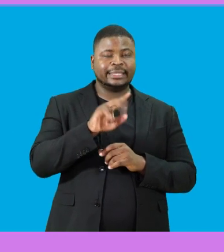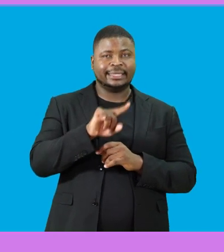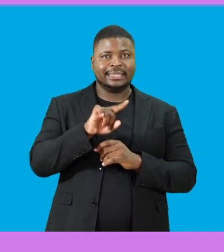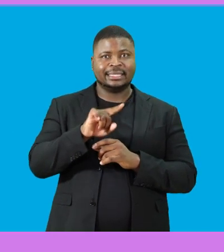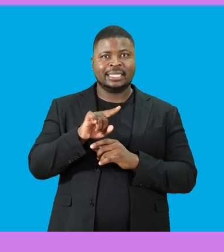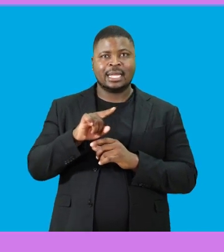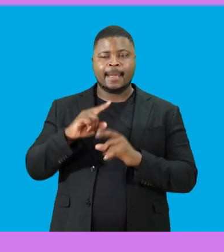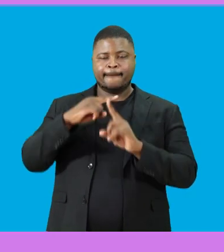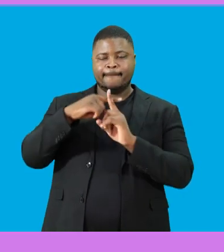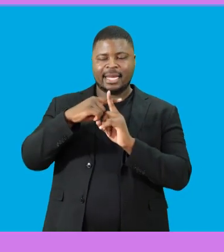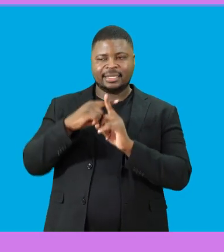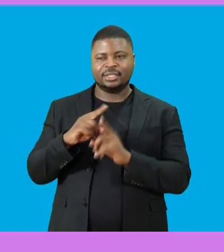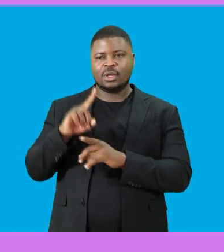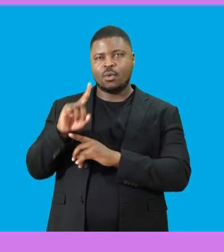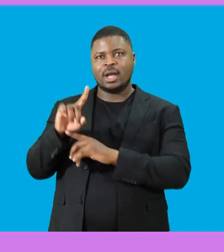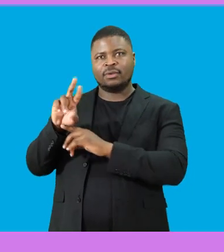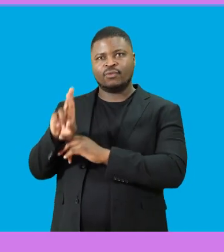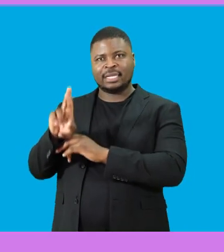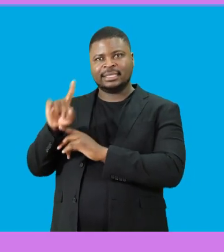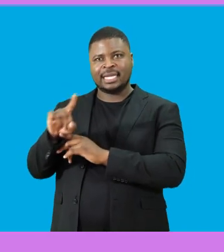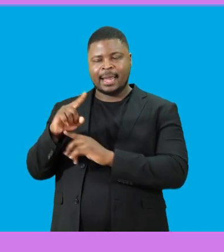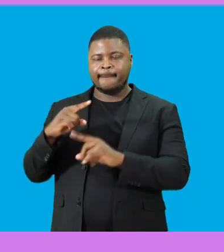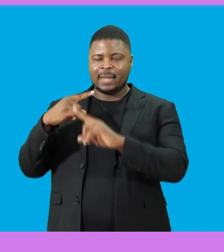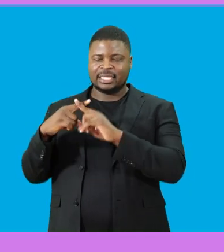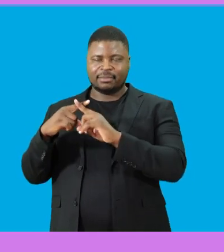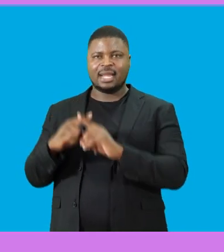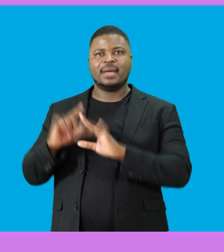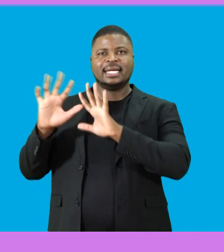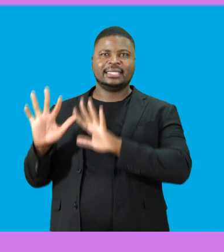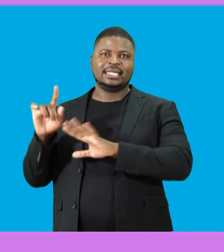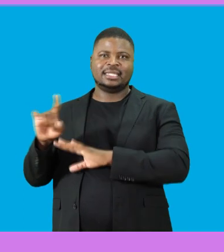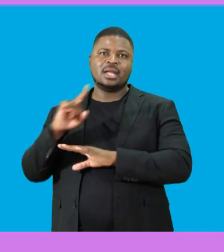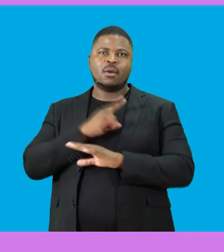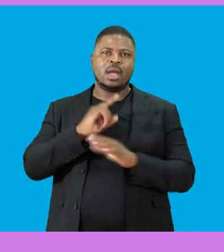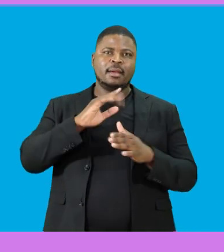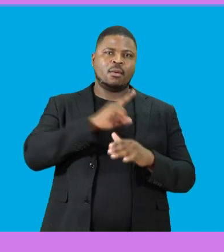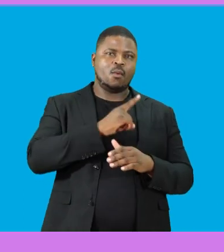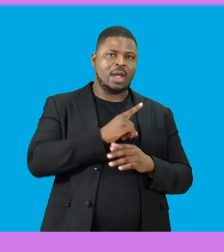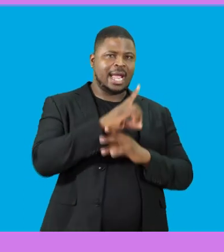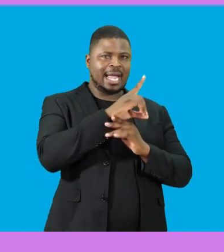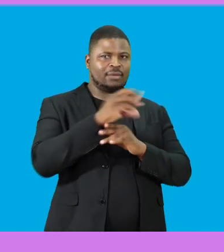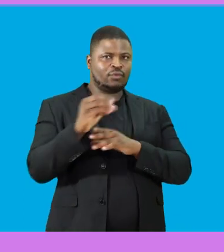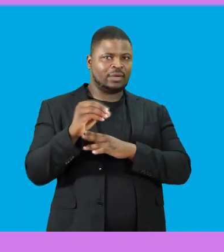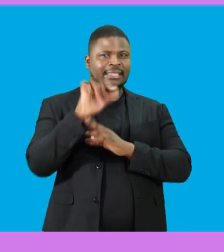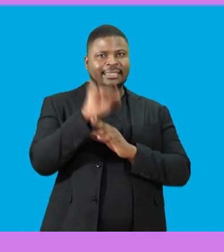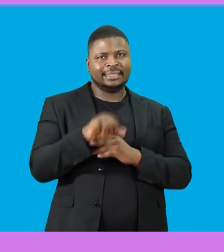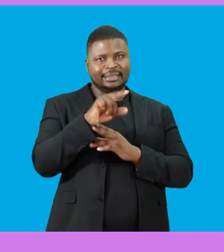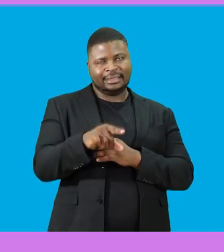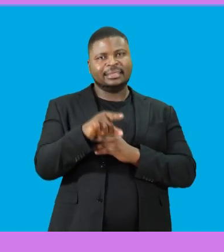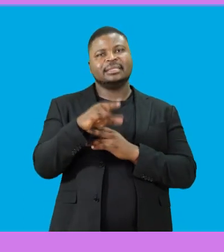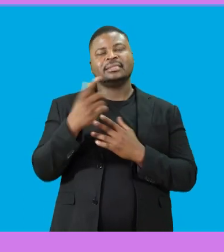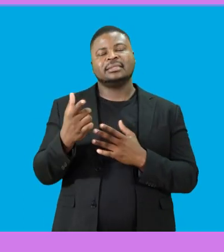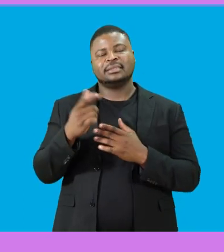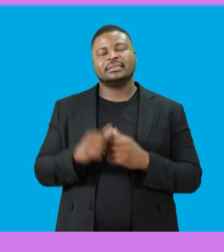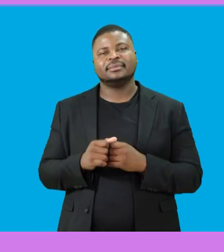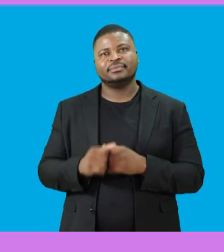plus 1 rand multiplied by 10 because of the 100. There are 10 100